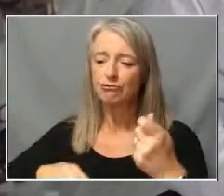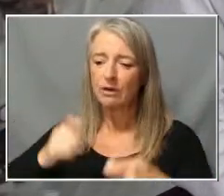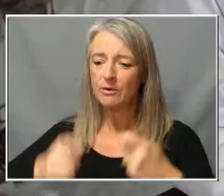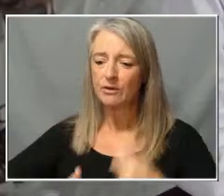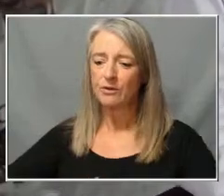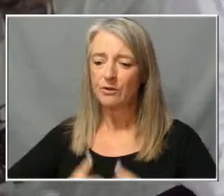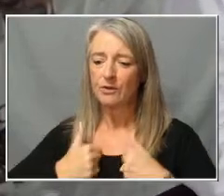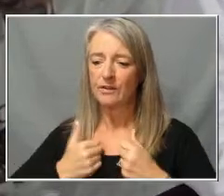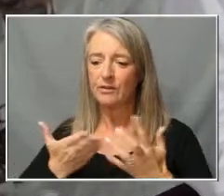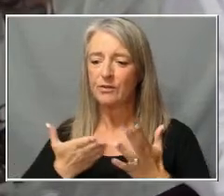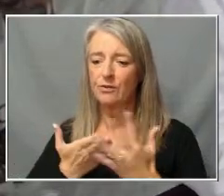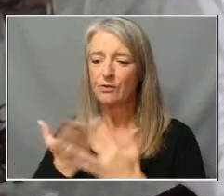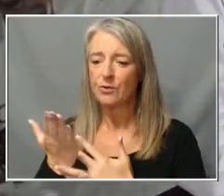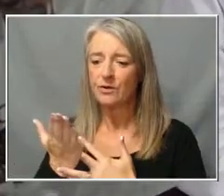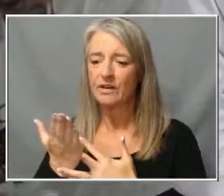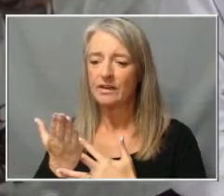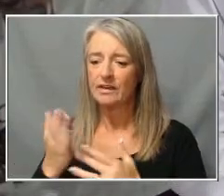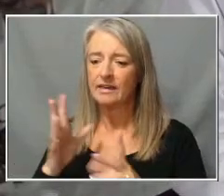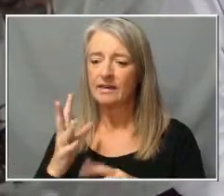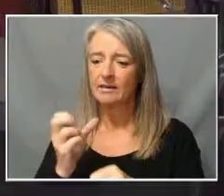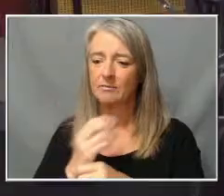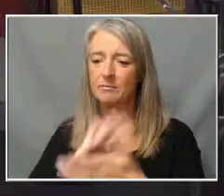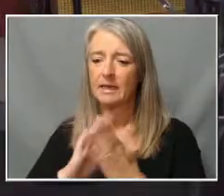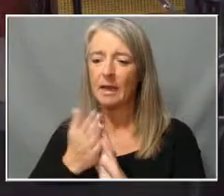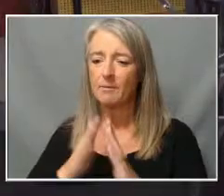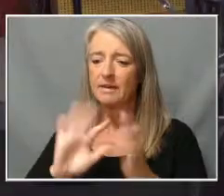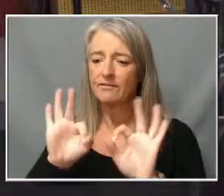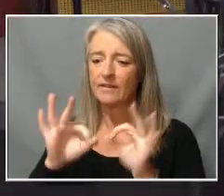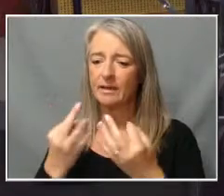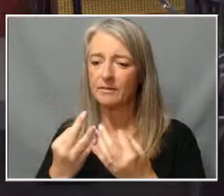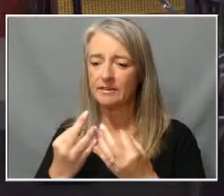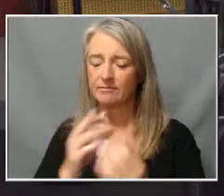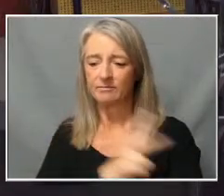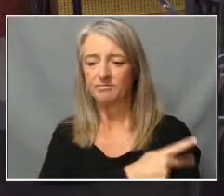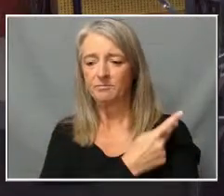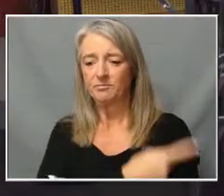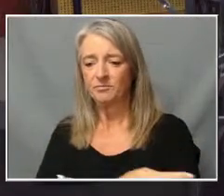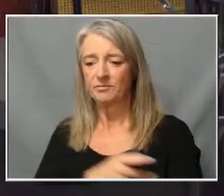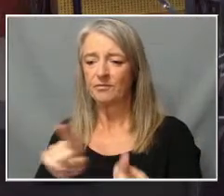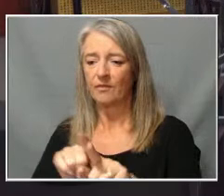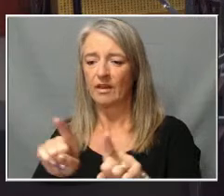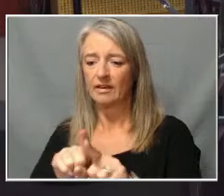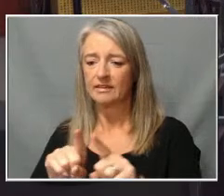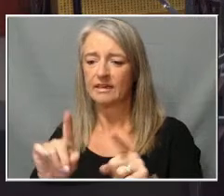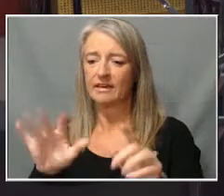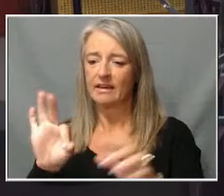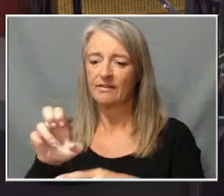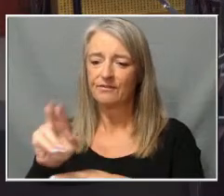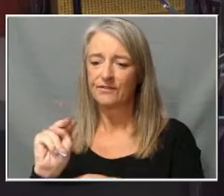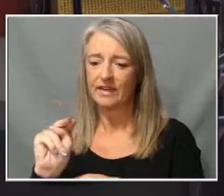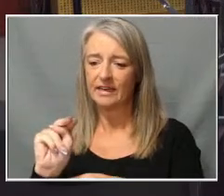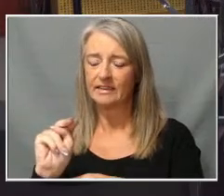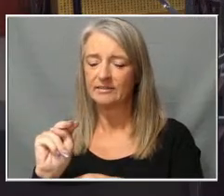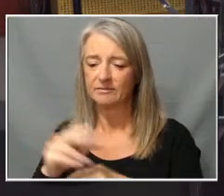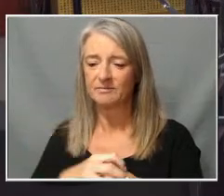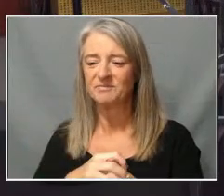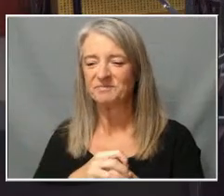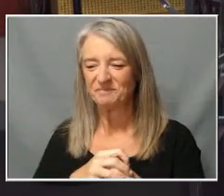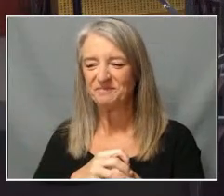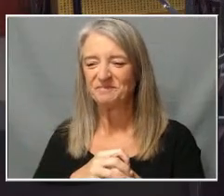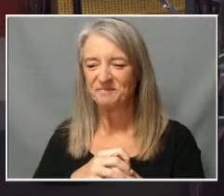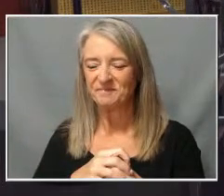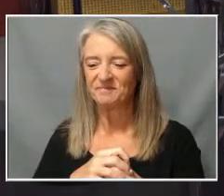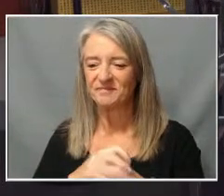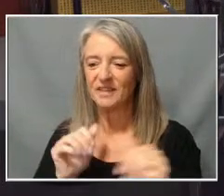including getting a family. So you're a patient, he's your patient, but you're also a big fan of his, right? Yes, I am. You follow him. He's